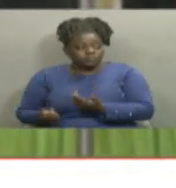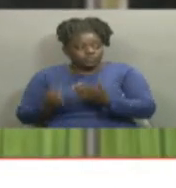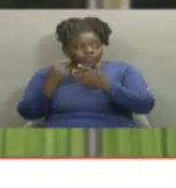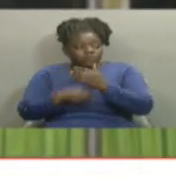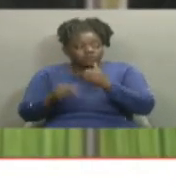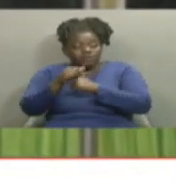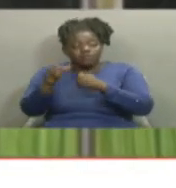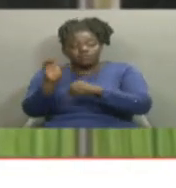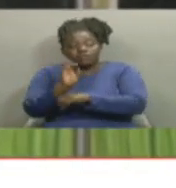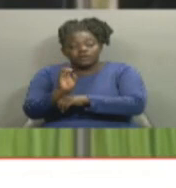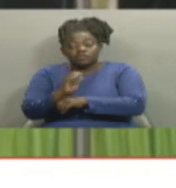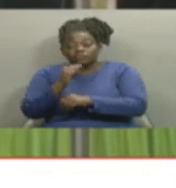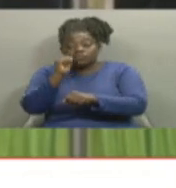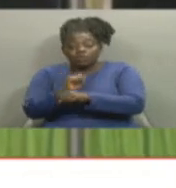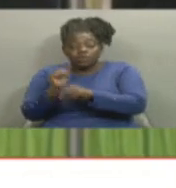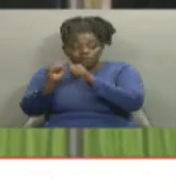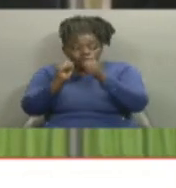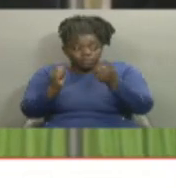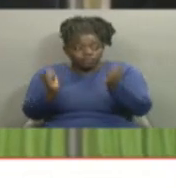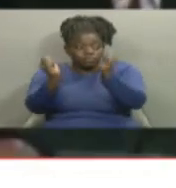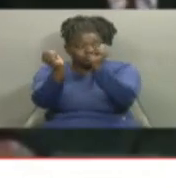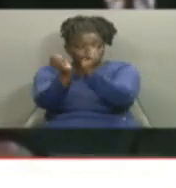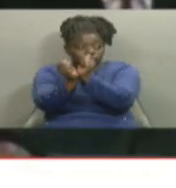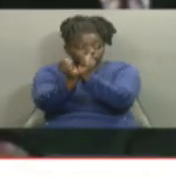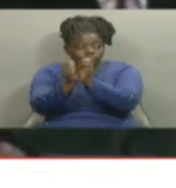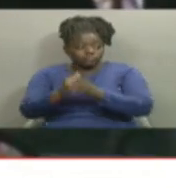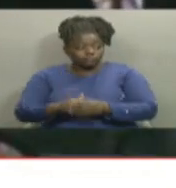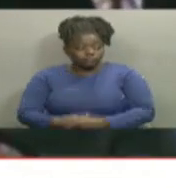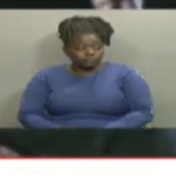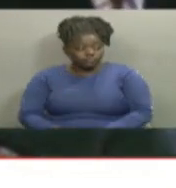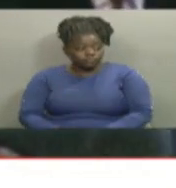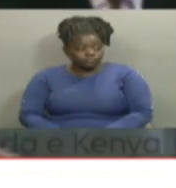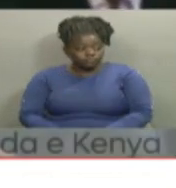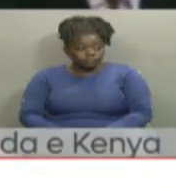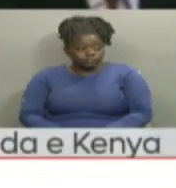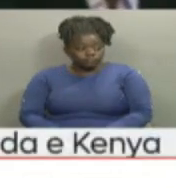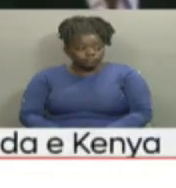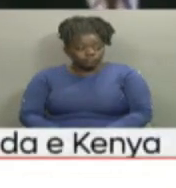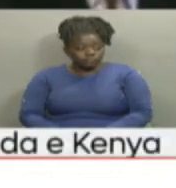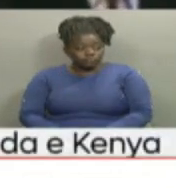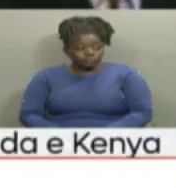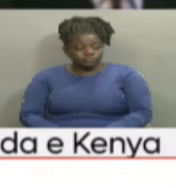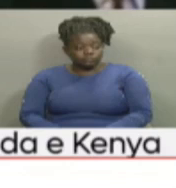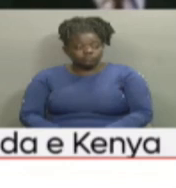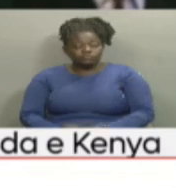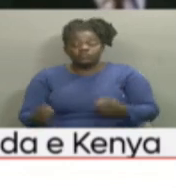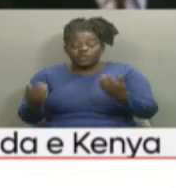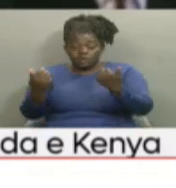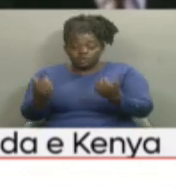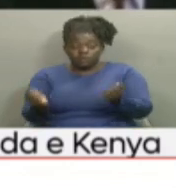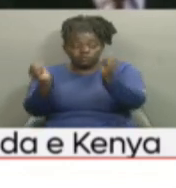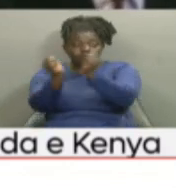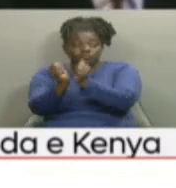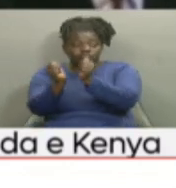naba mkubakachiko bakola nabo bakwatiddwa. We have staff who have been arbitrarily arrested for